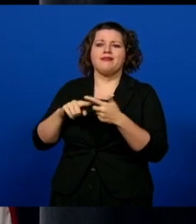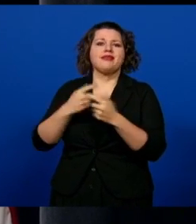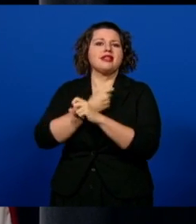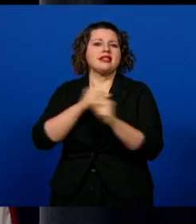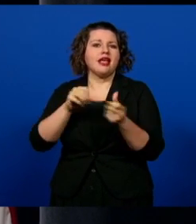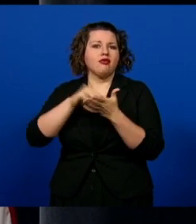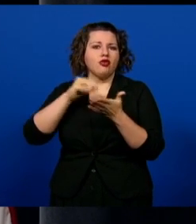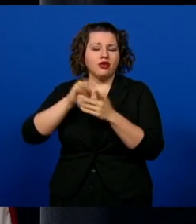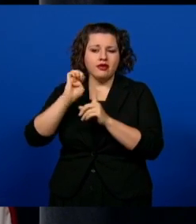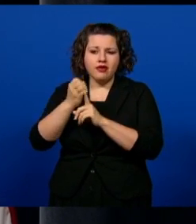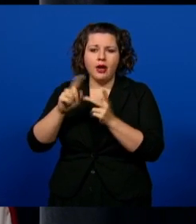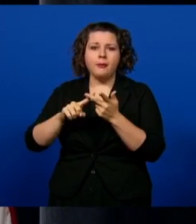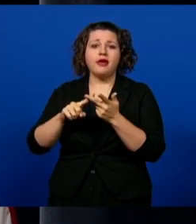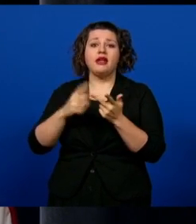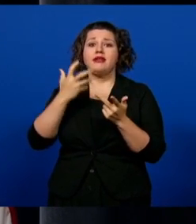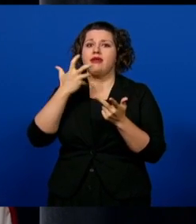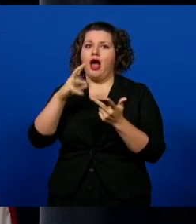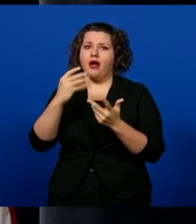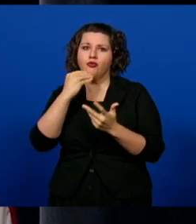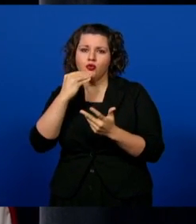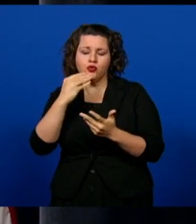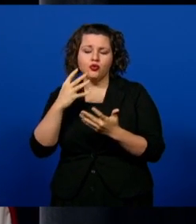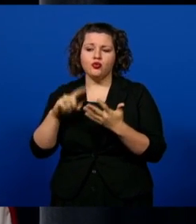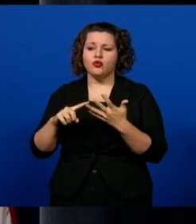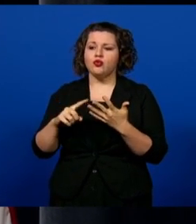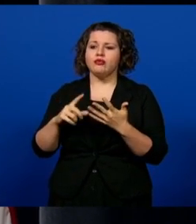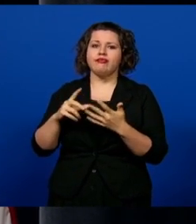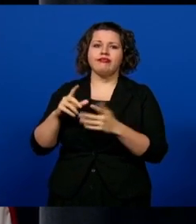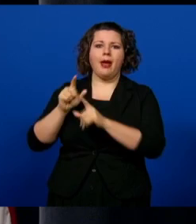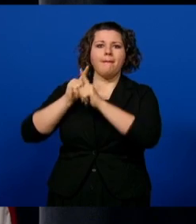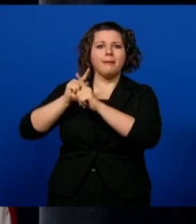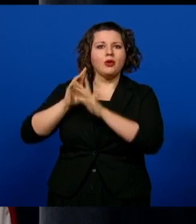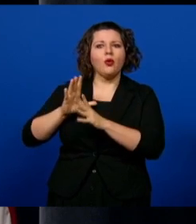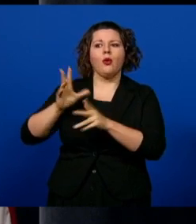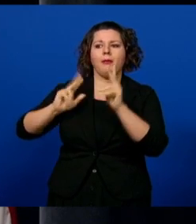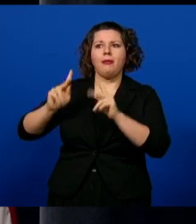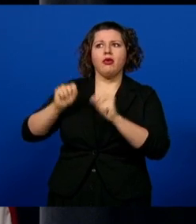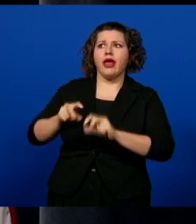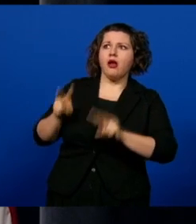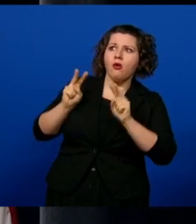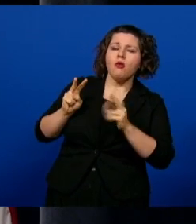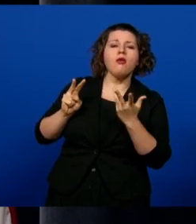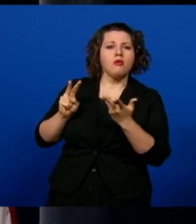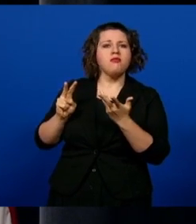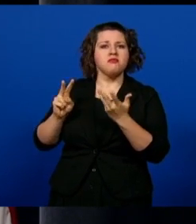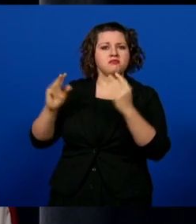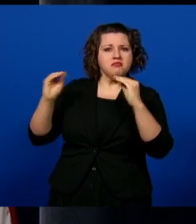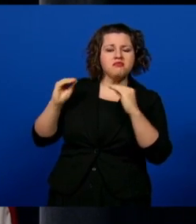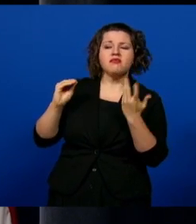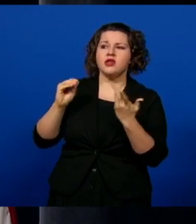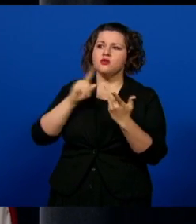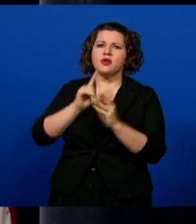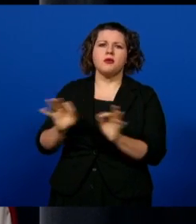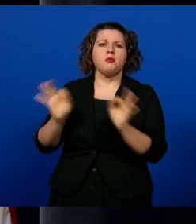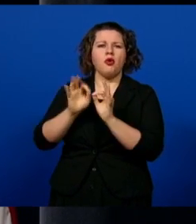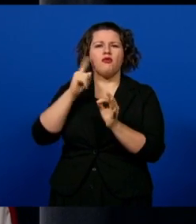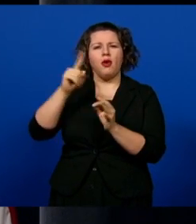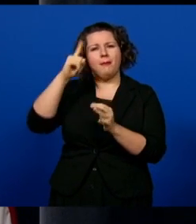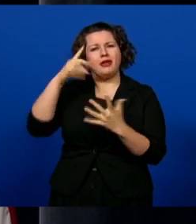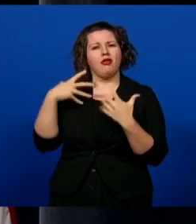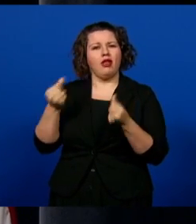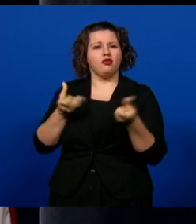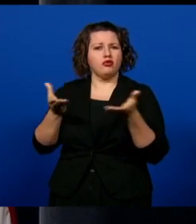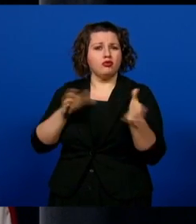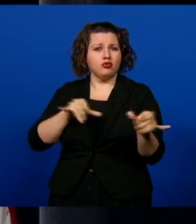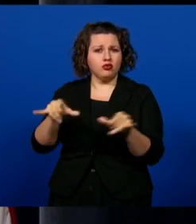learning environment to a hot meal, a caring mentor to critically important mental health services. We simply